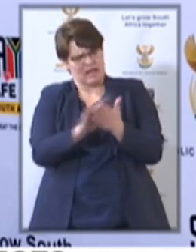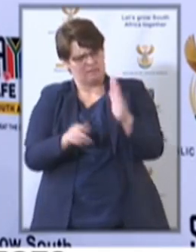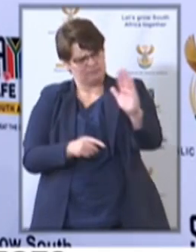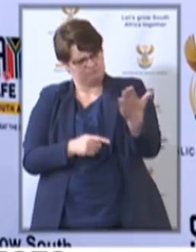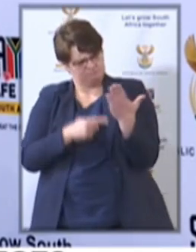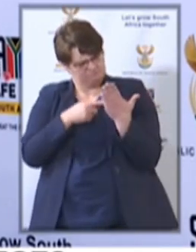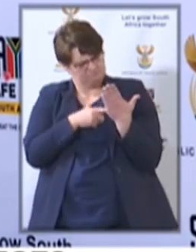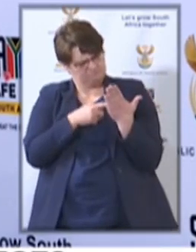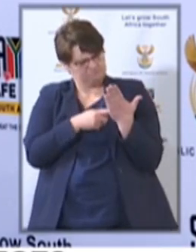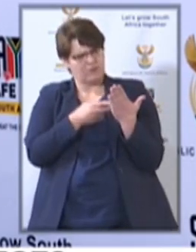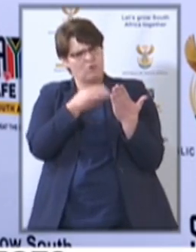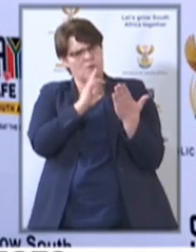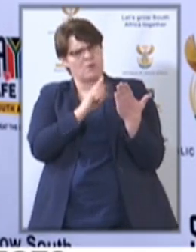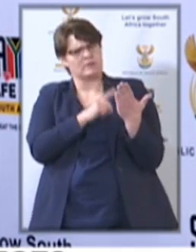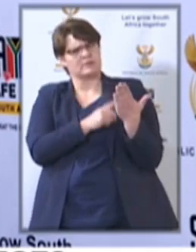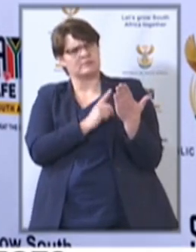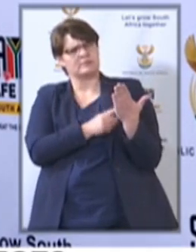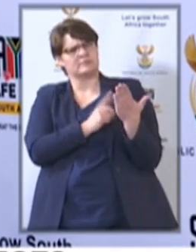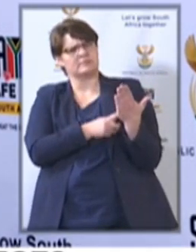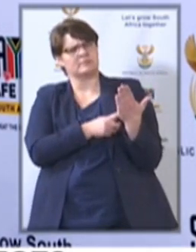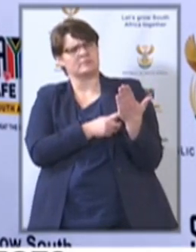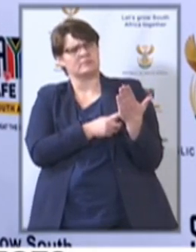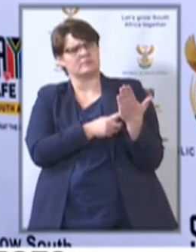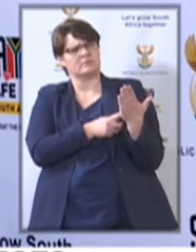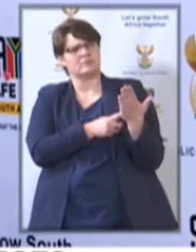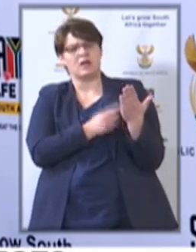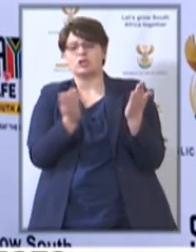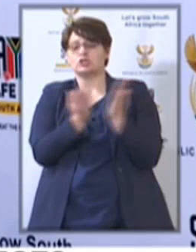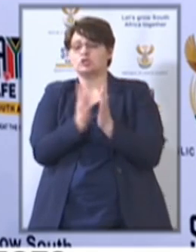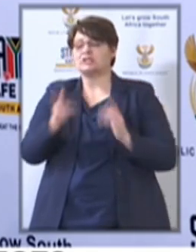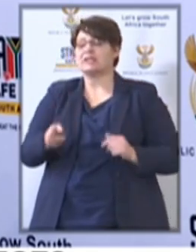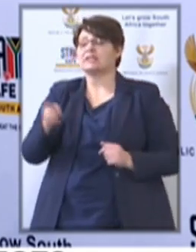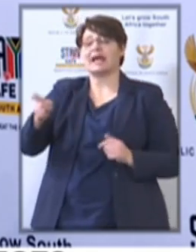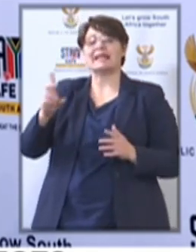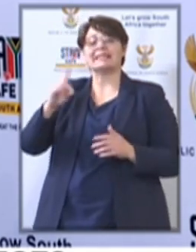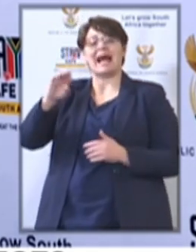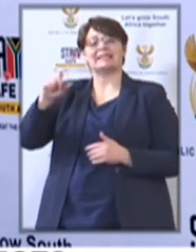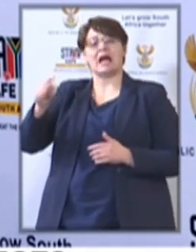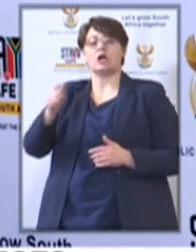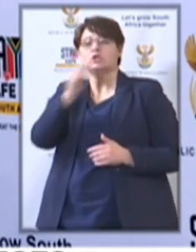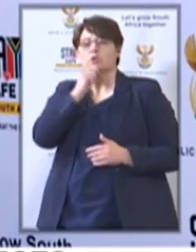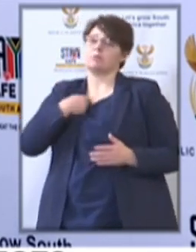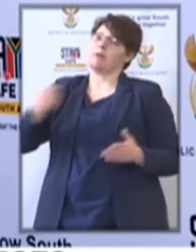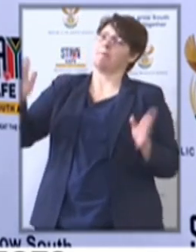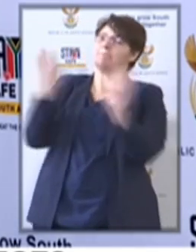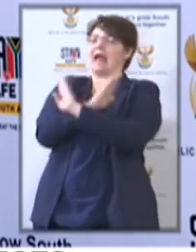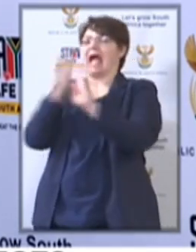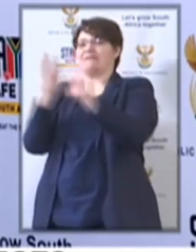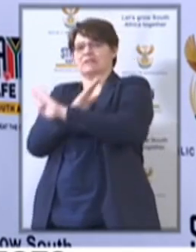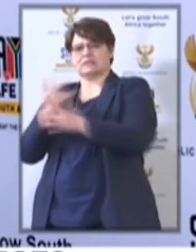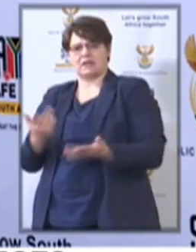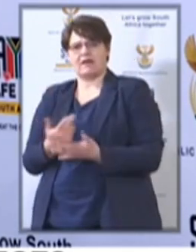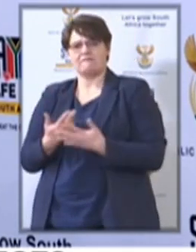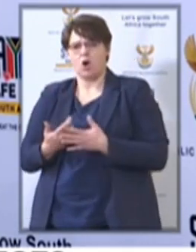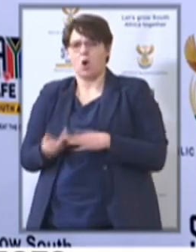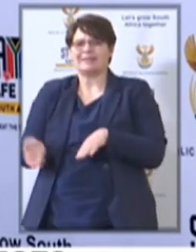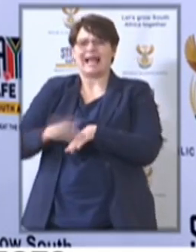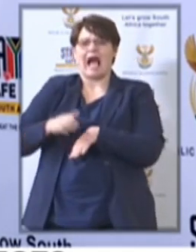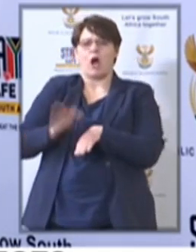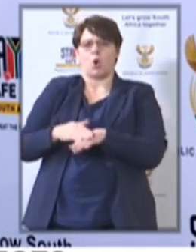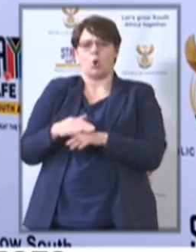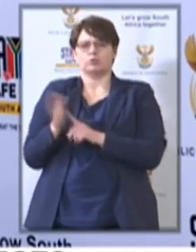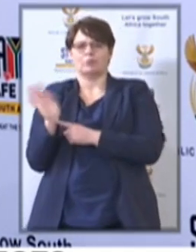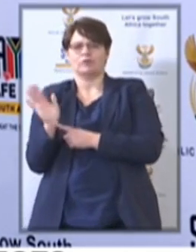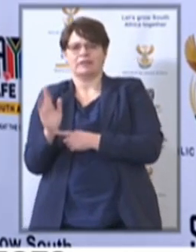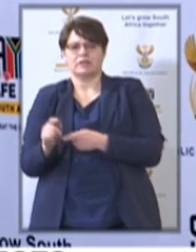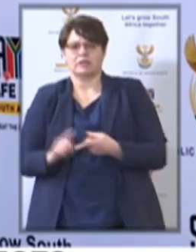am getting that some of our students are using the data bundles for private use, such as for downloading